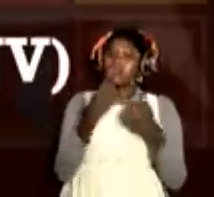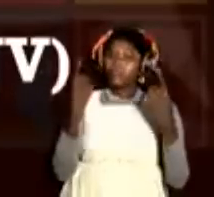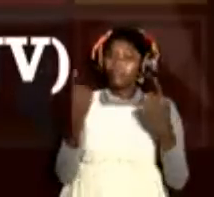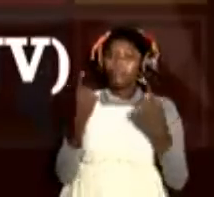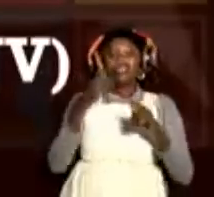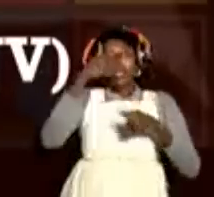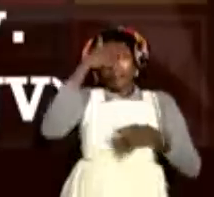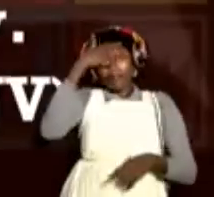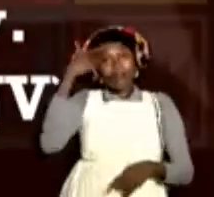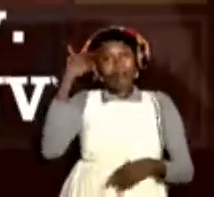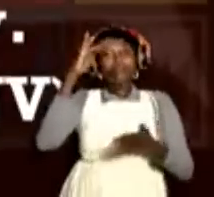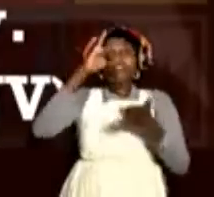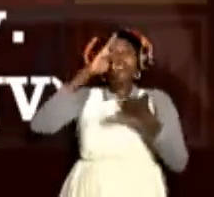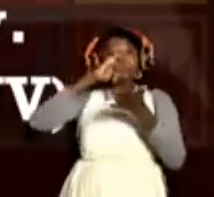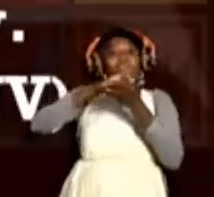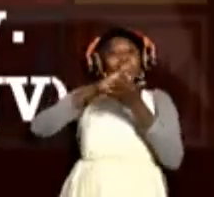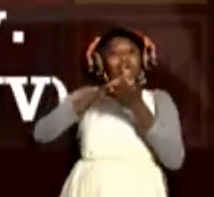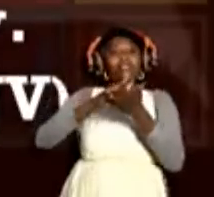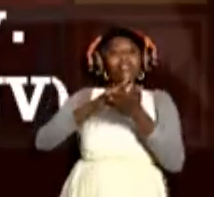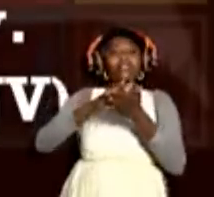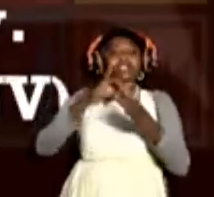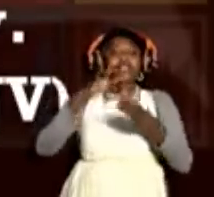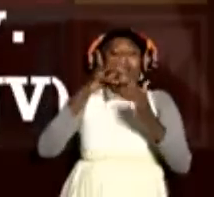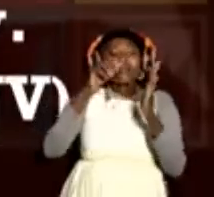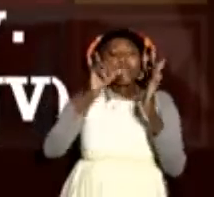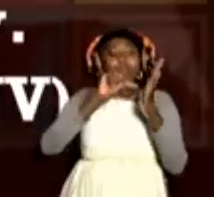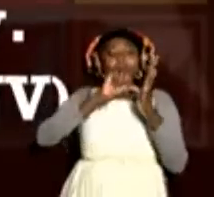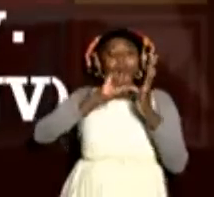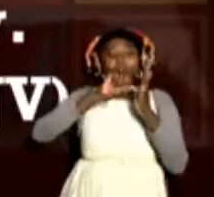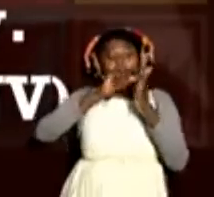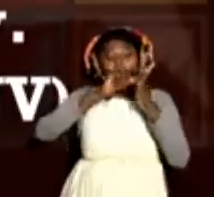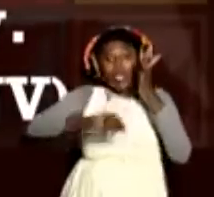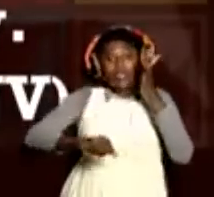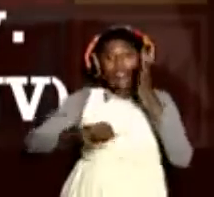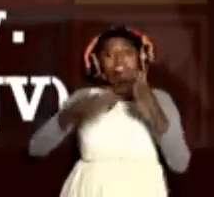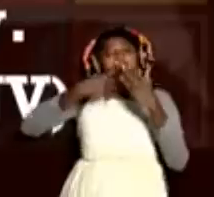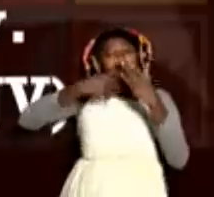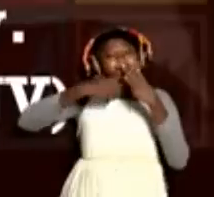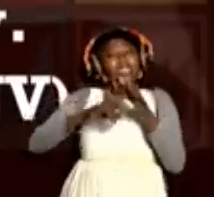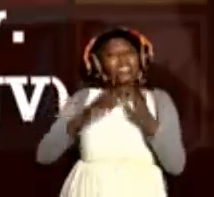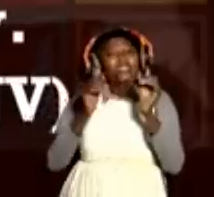Because that passage started with nevertheless,